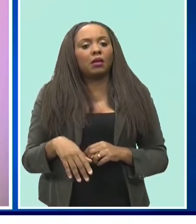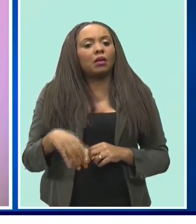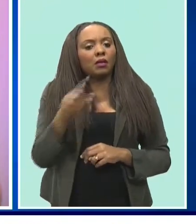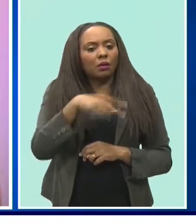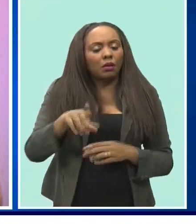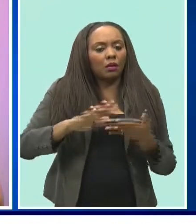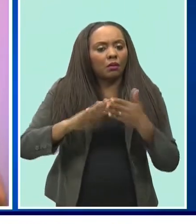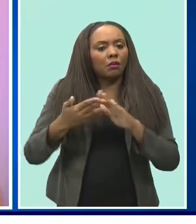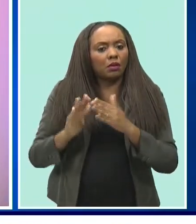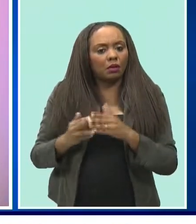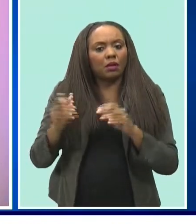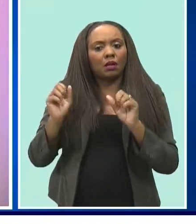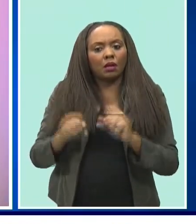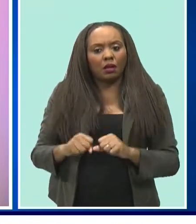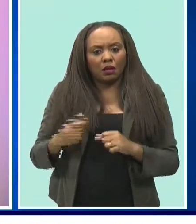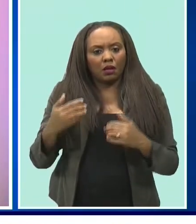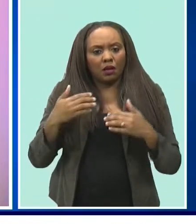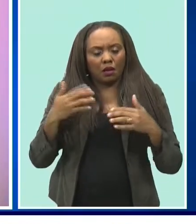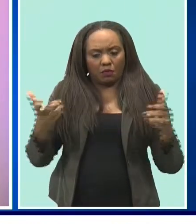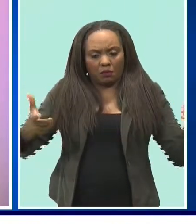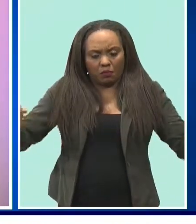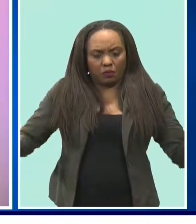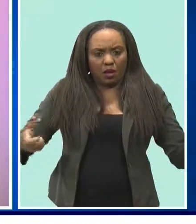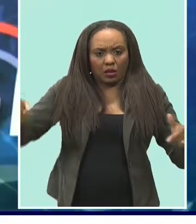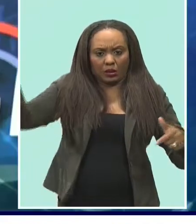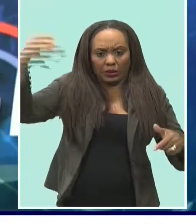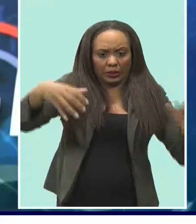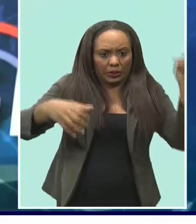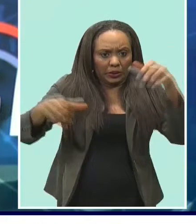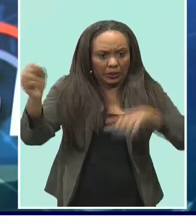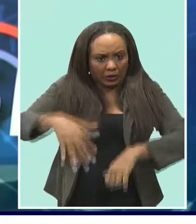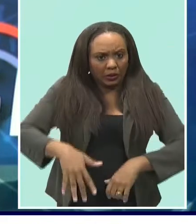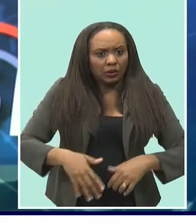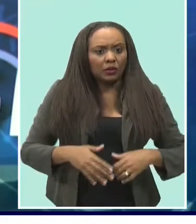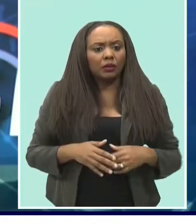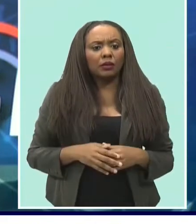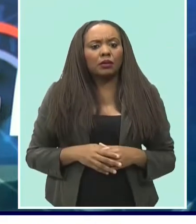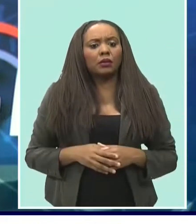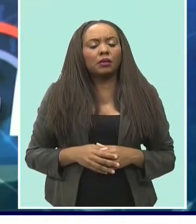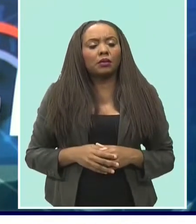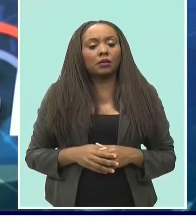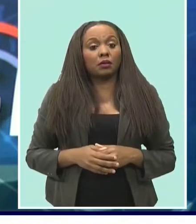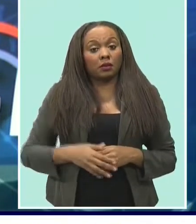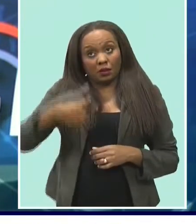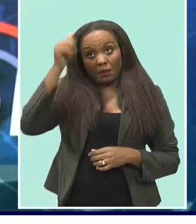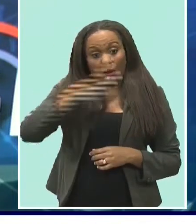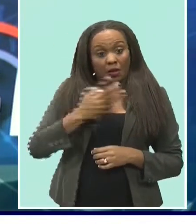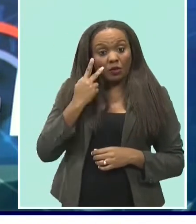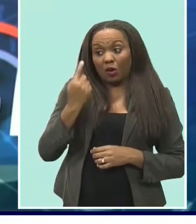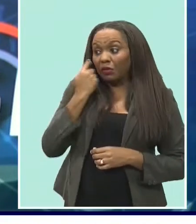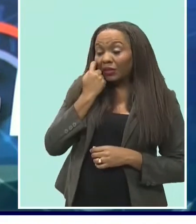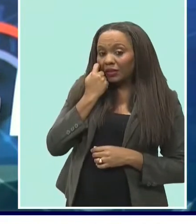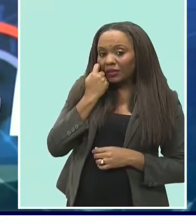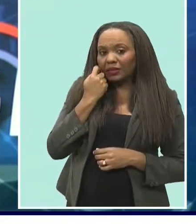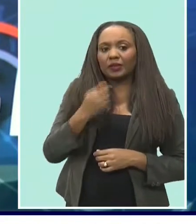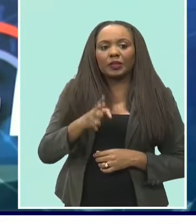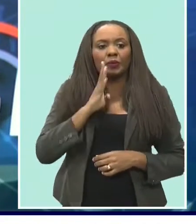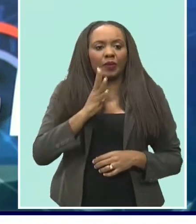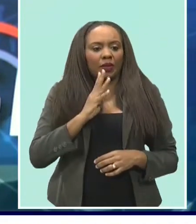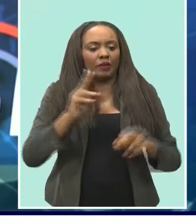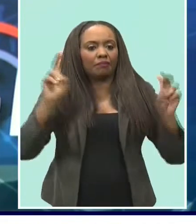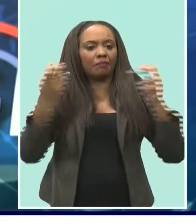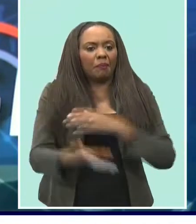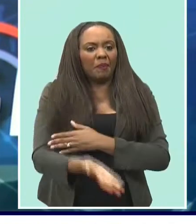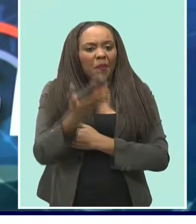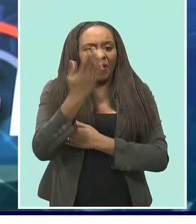community, to place your garbage in at least once a week. It's cleared. Mr. Padmore was a guest on CBC TV 8's Morning